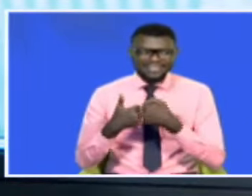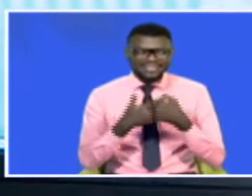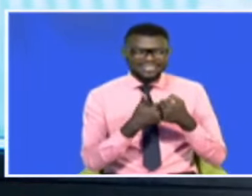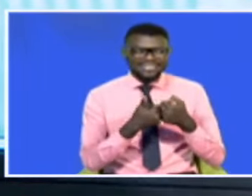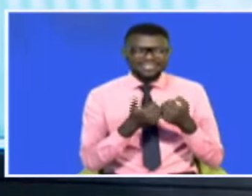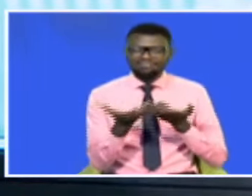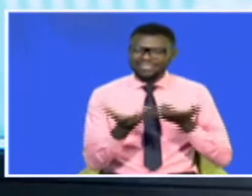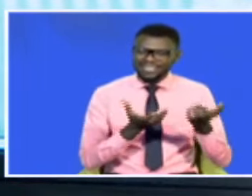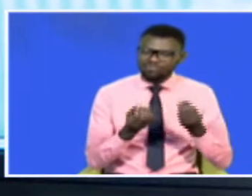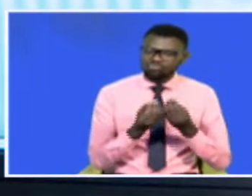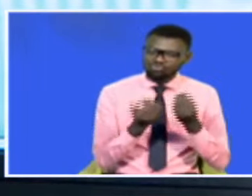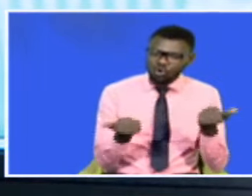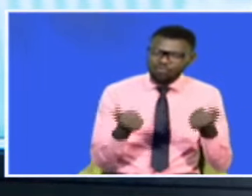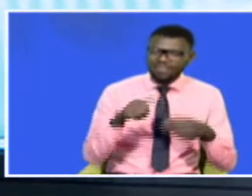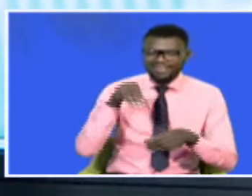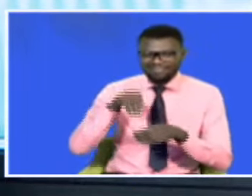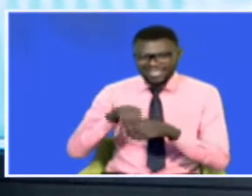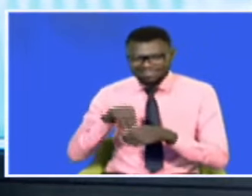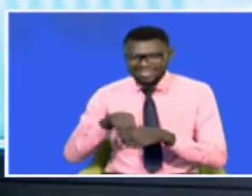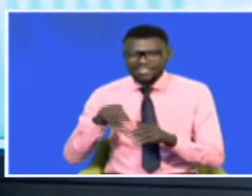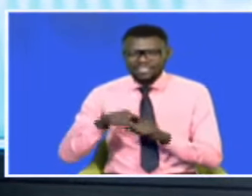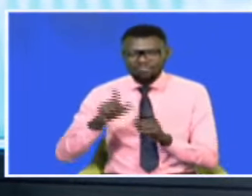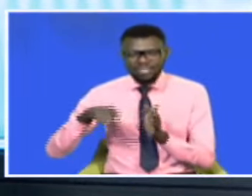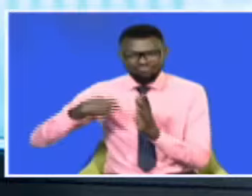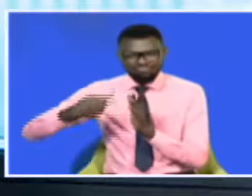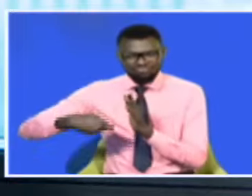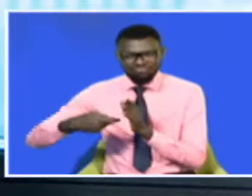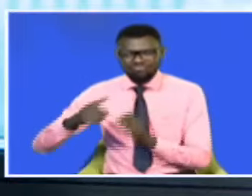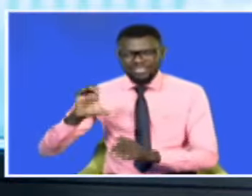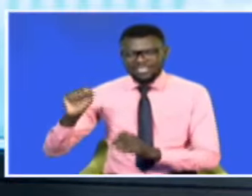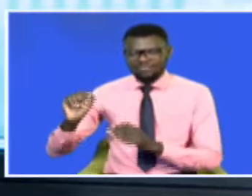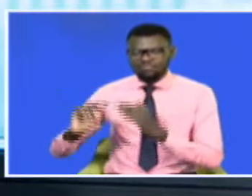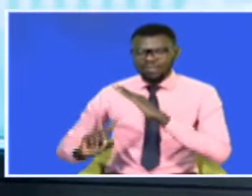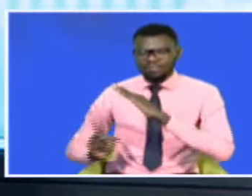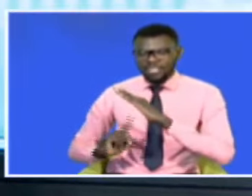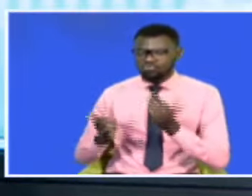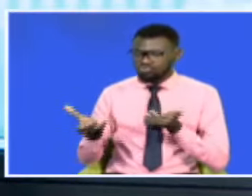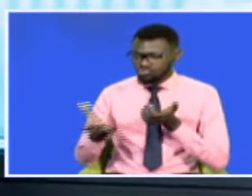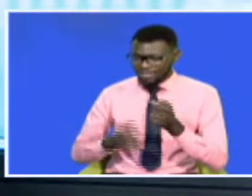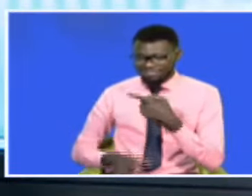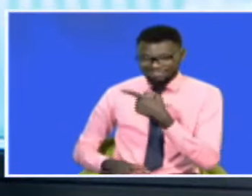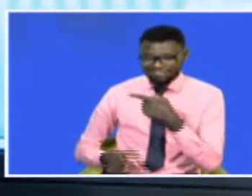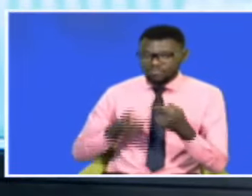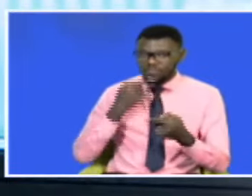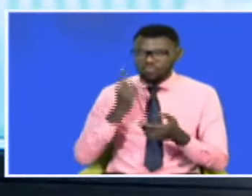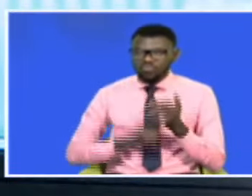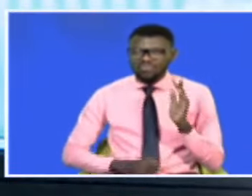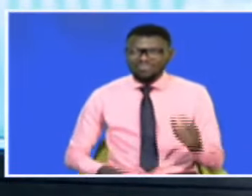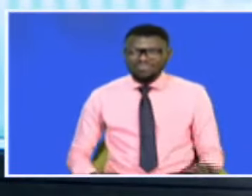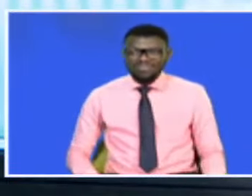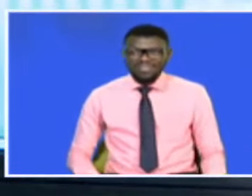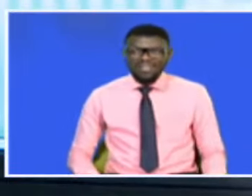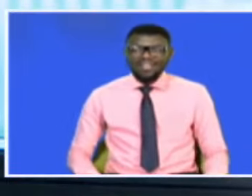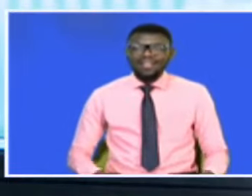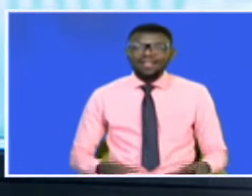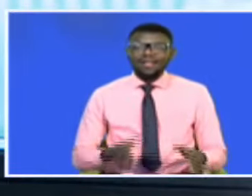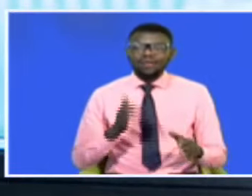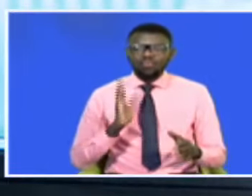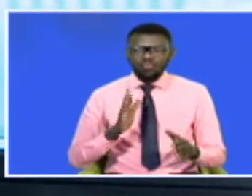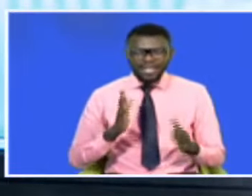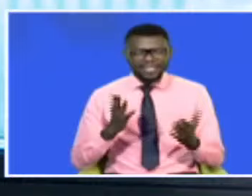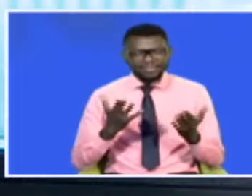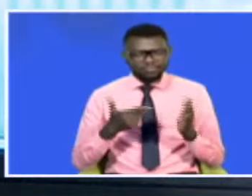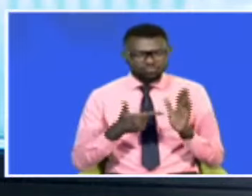trade, investment and manufacturing. Cabinet Secretary for Trade, Salim Vuria, says that these will create a